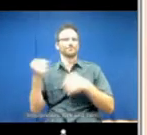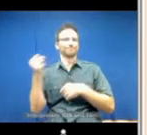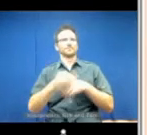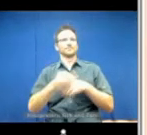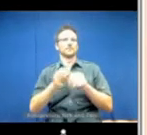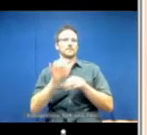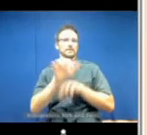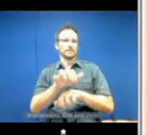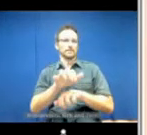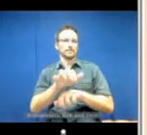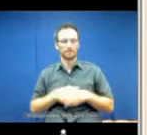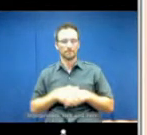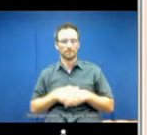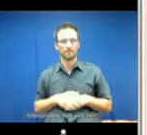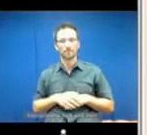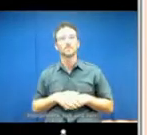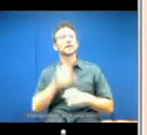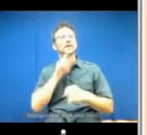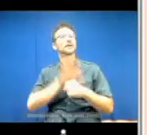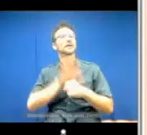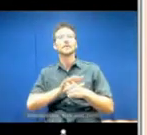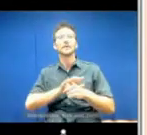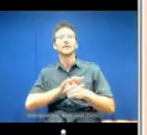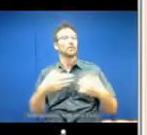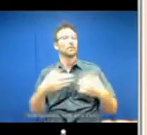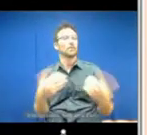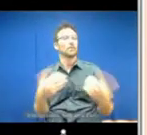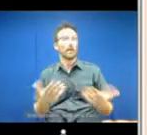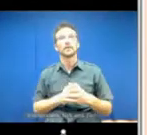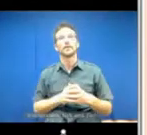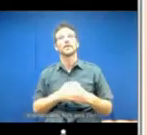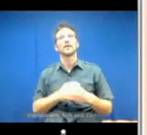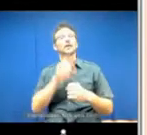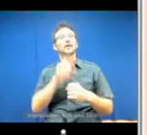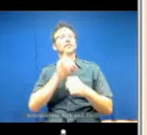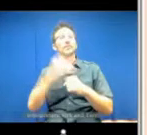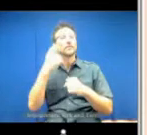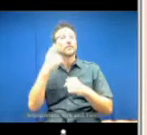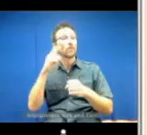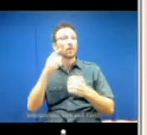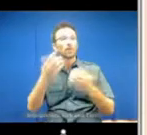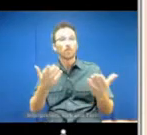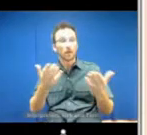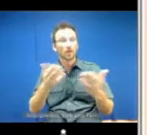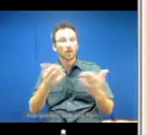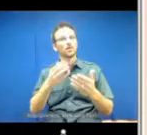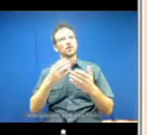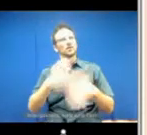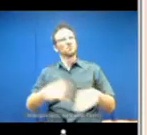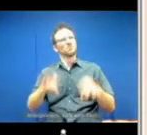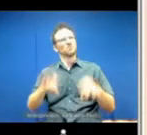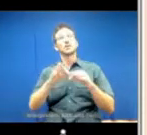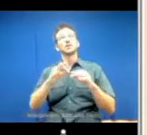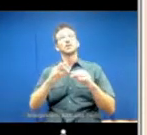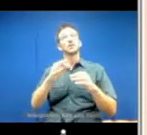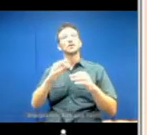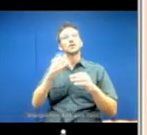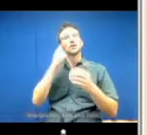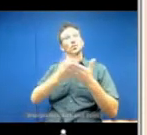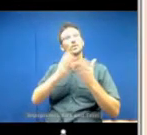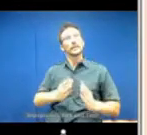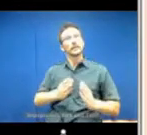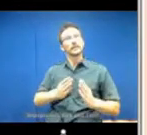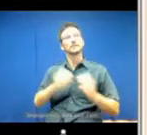So the commitments are done to ensure that the witness can't go back later and change their